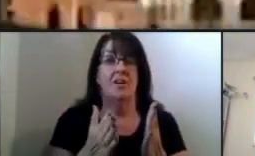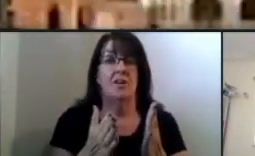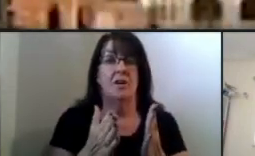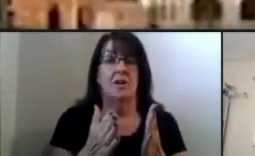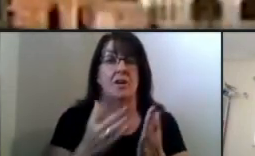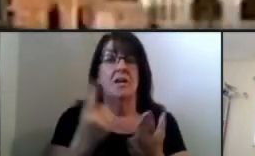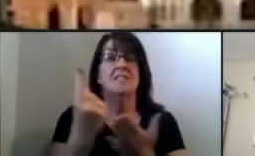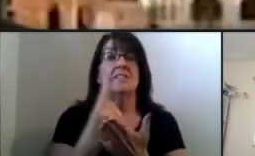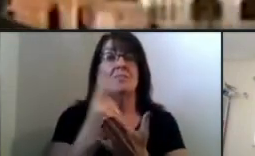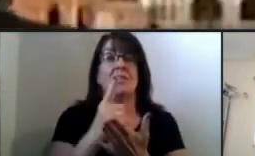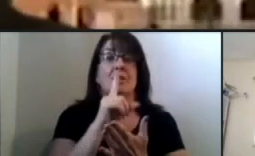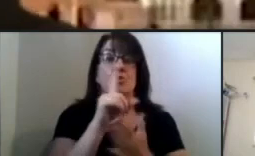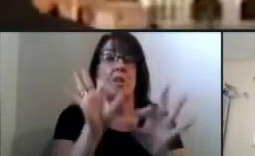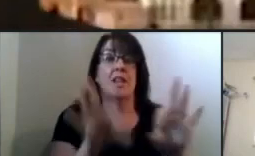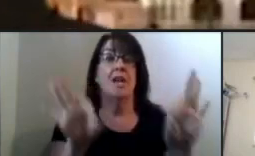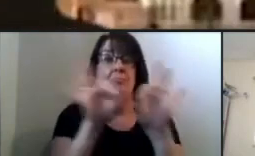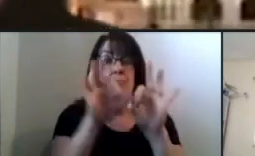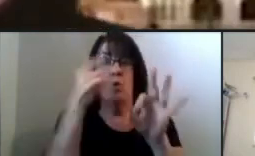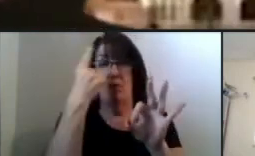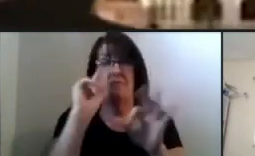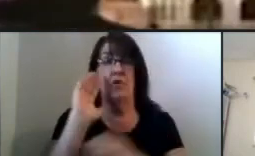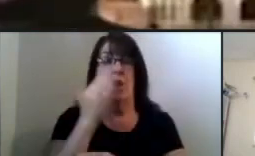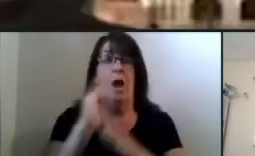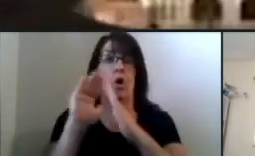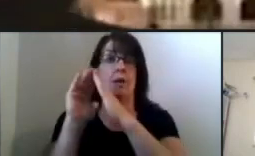important to our community. So